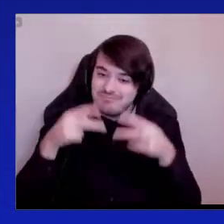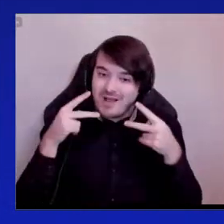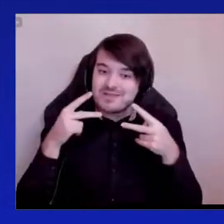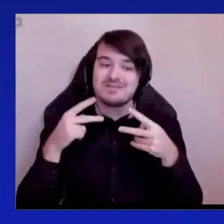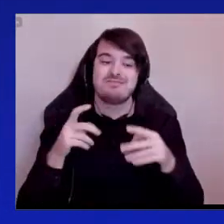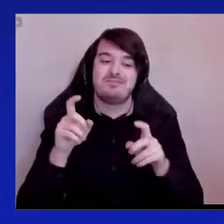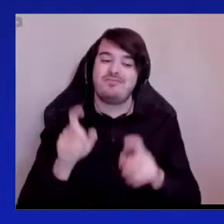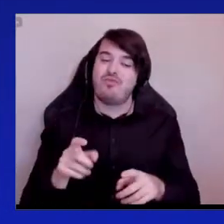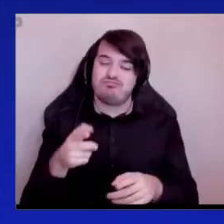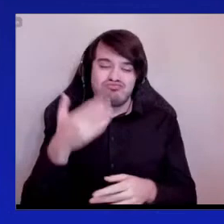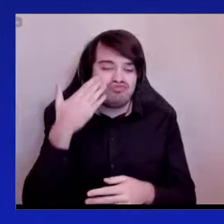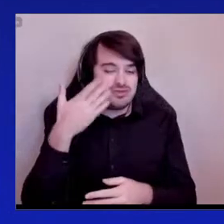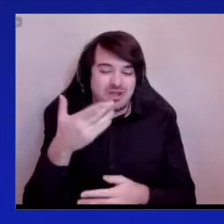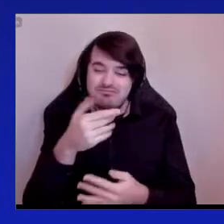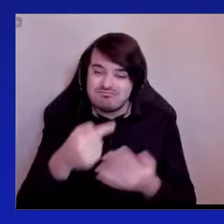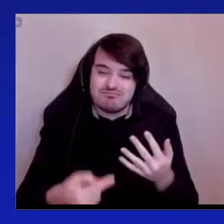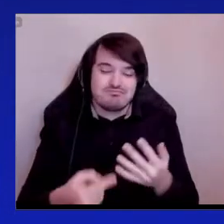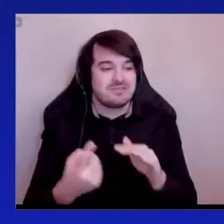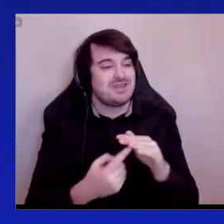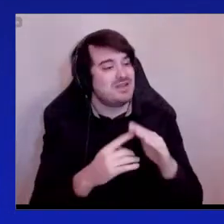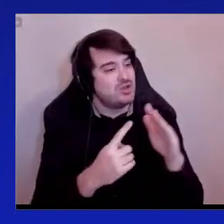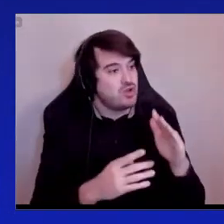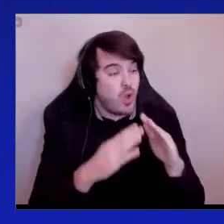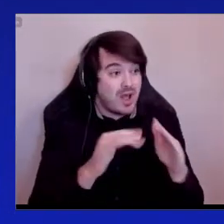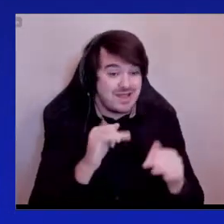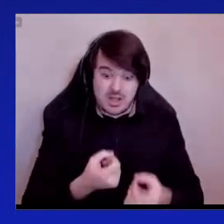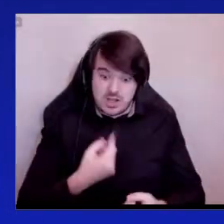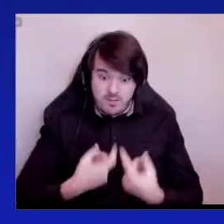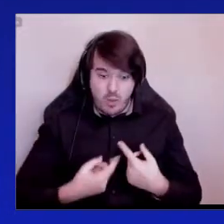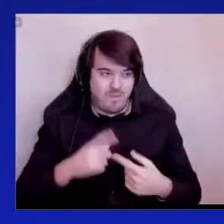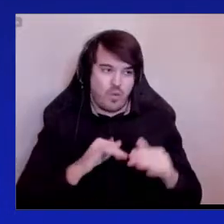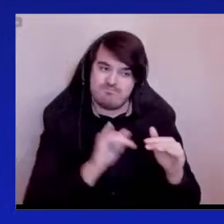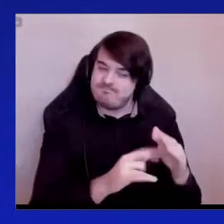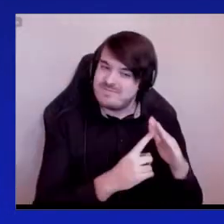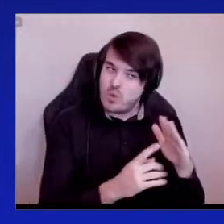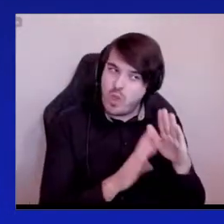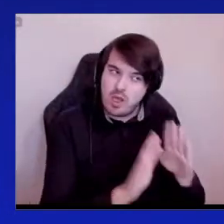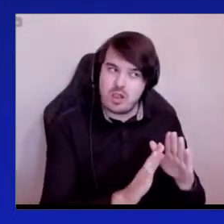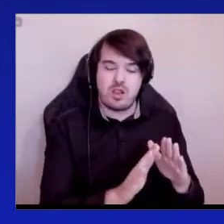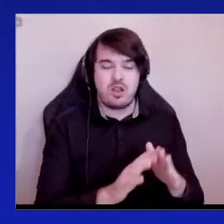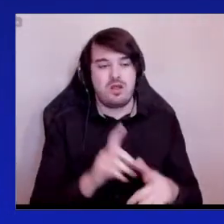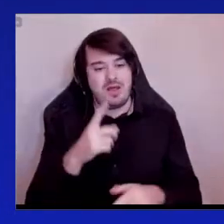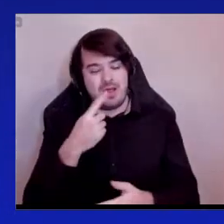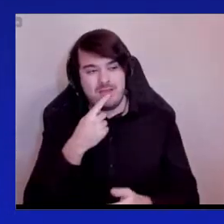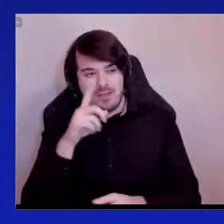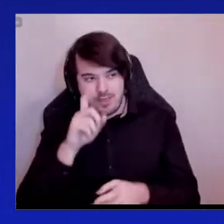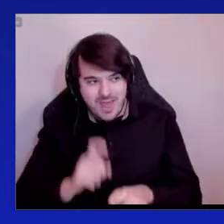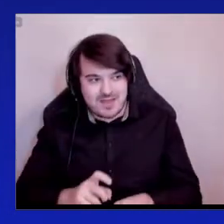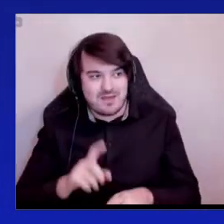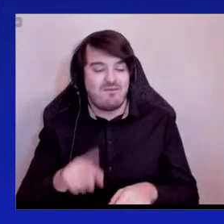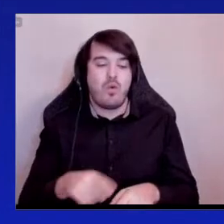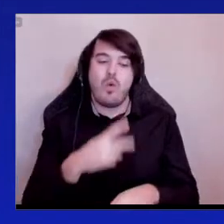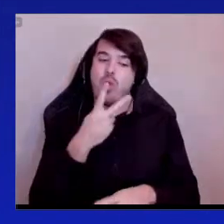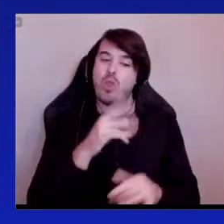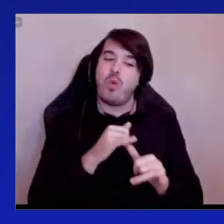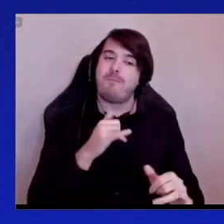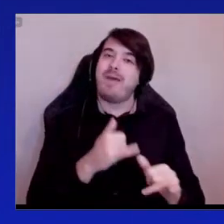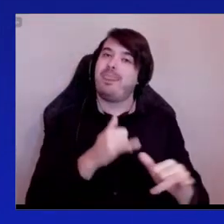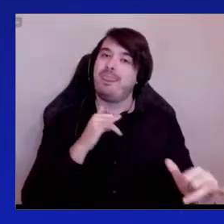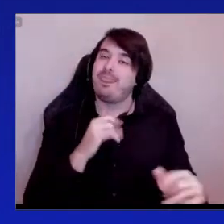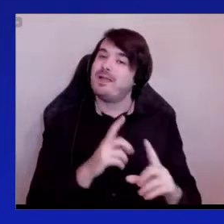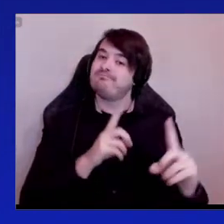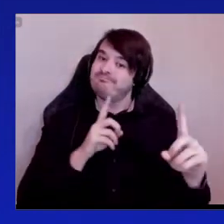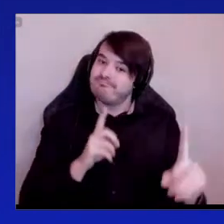equipment required, and that we still find benefit within homes of keeping 2 meters distance between people.